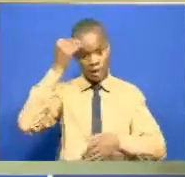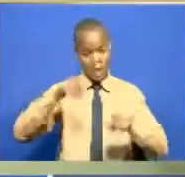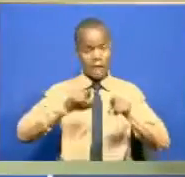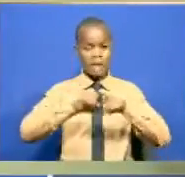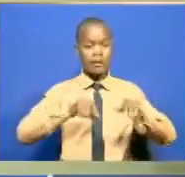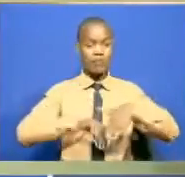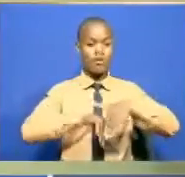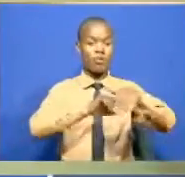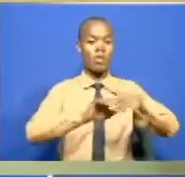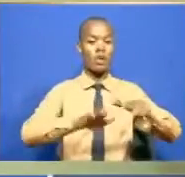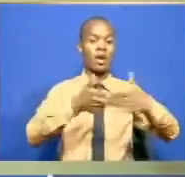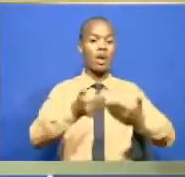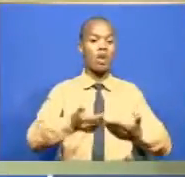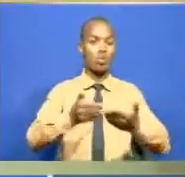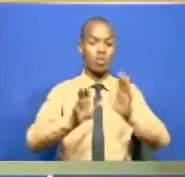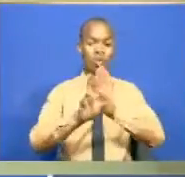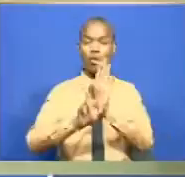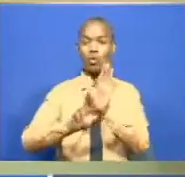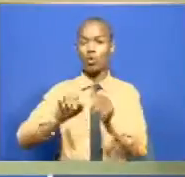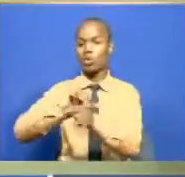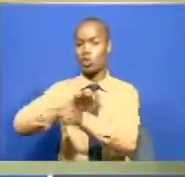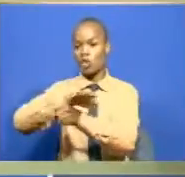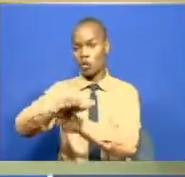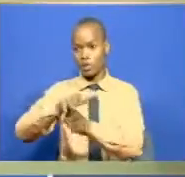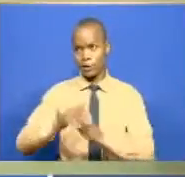current dispensation.